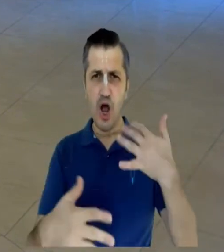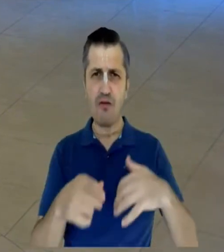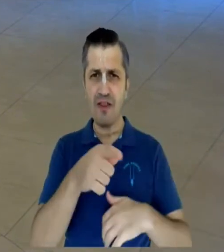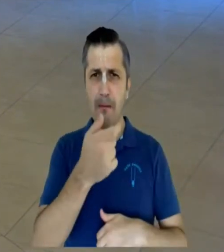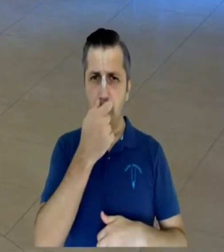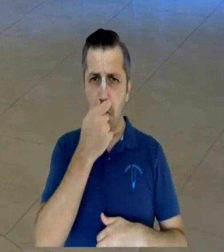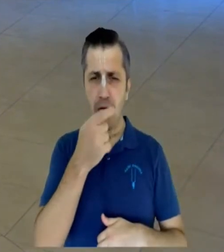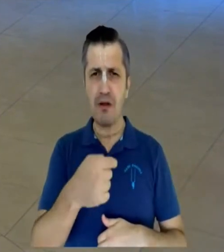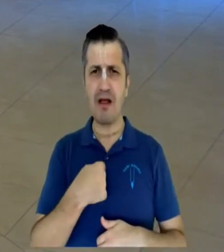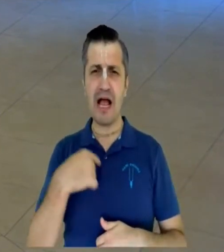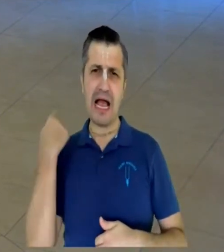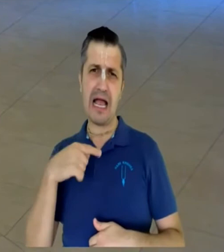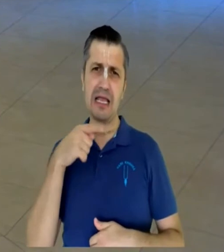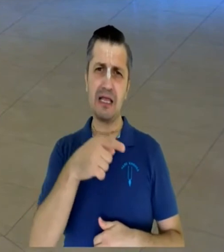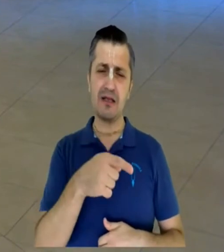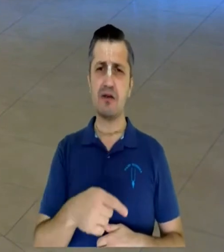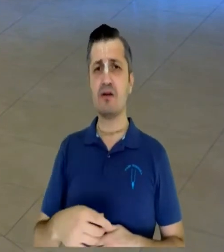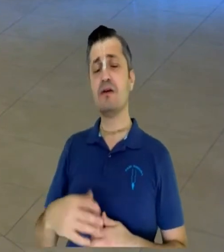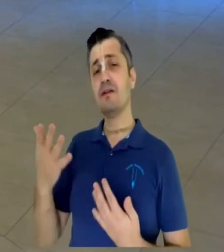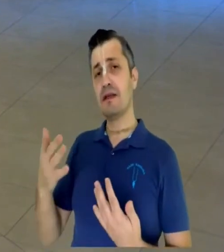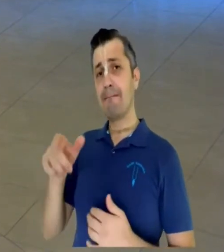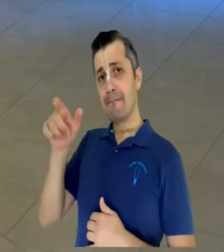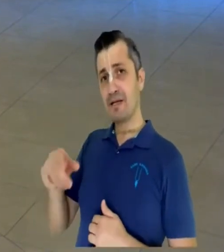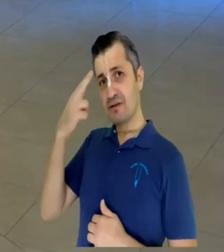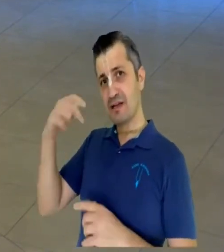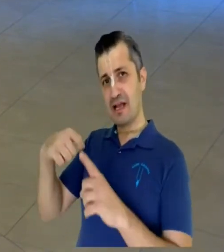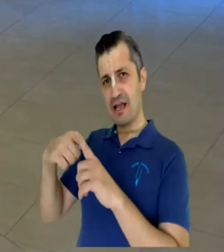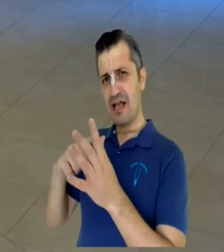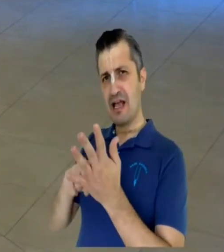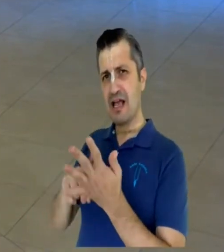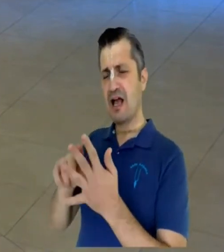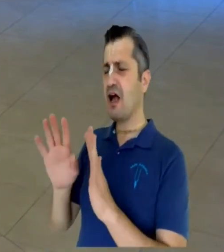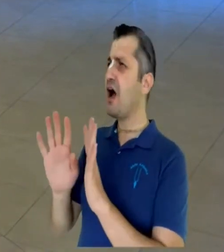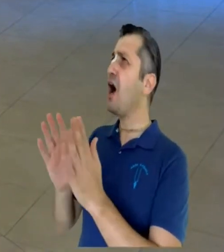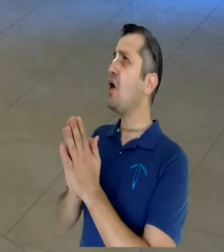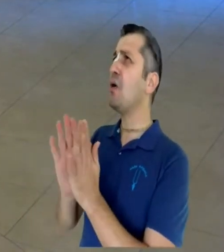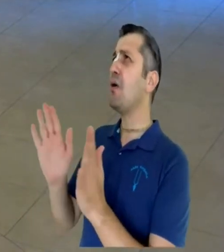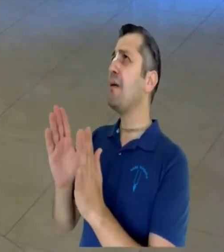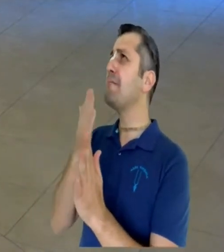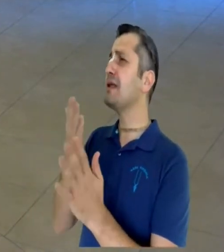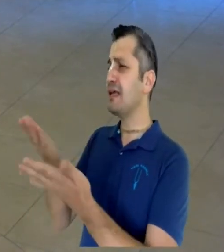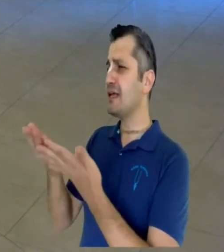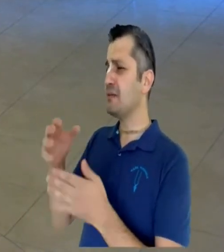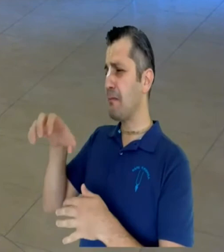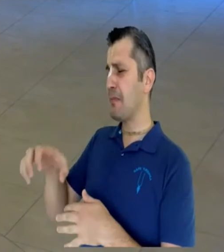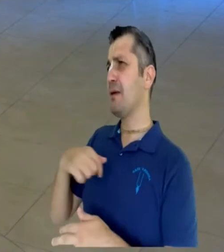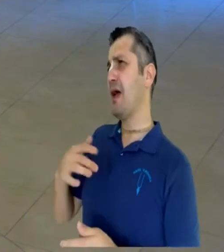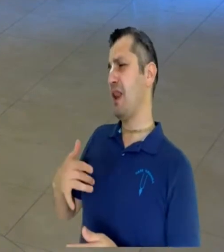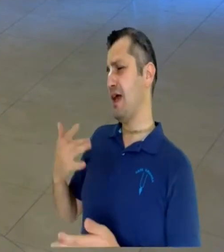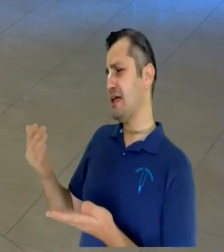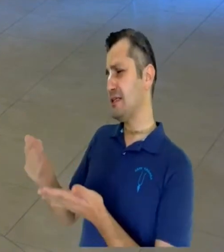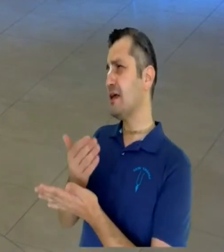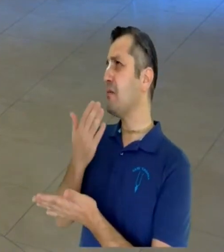dark influence of this age, resides in these places where these activities will actually take place. So in terms